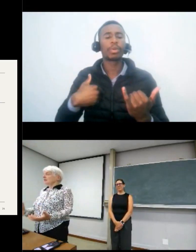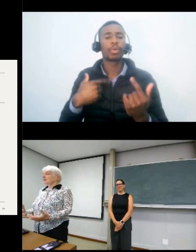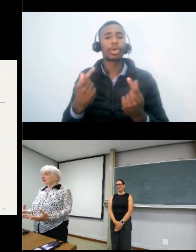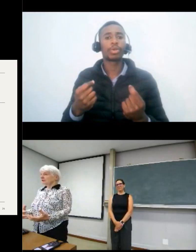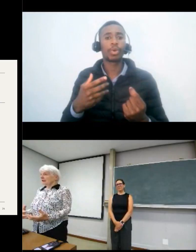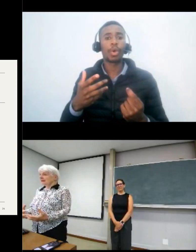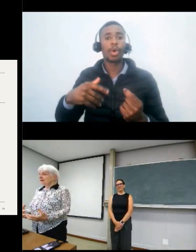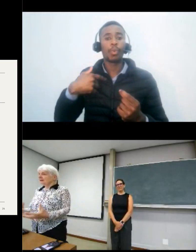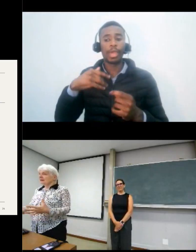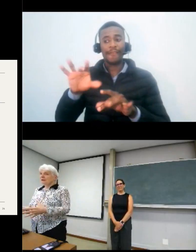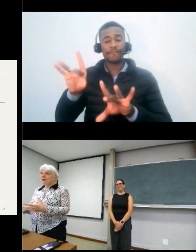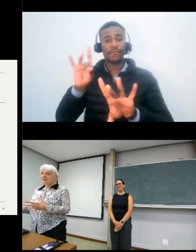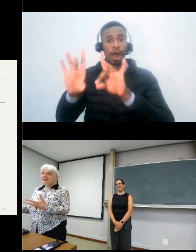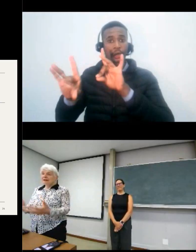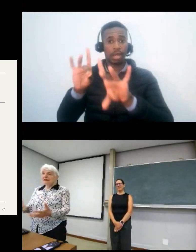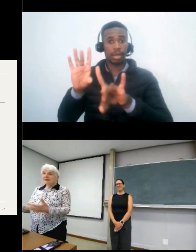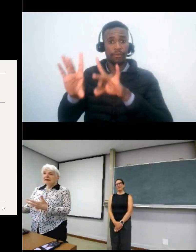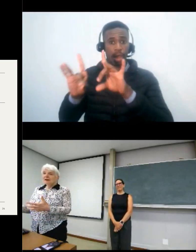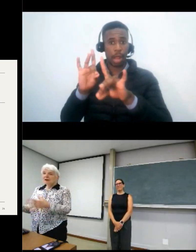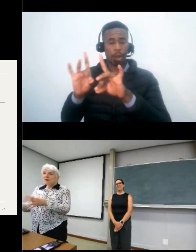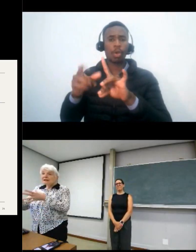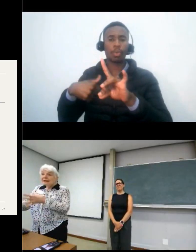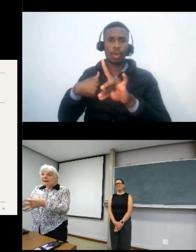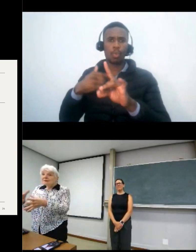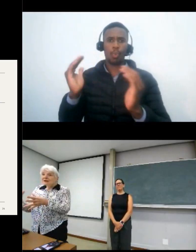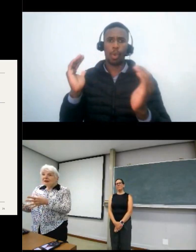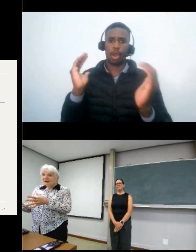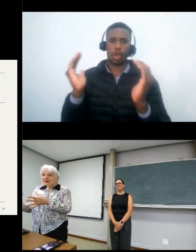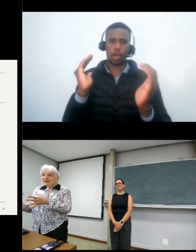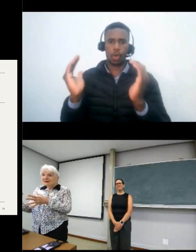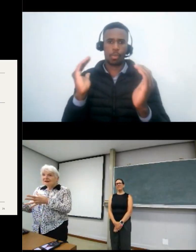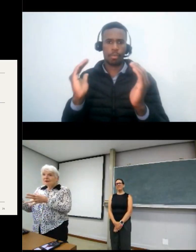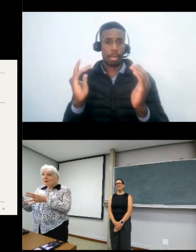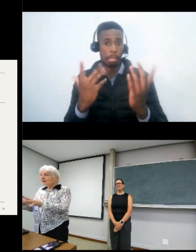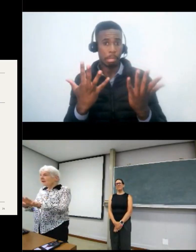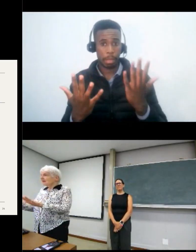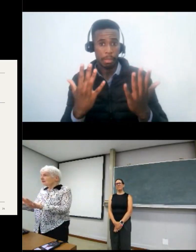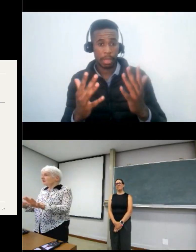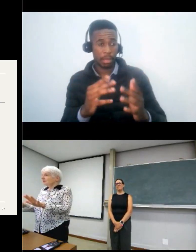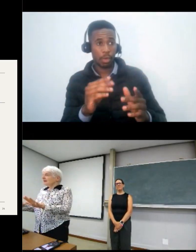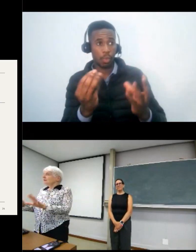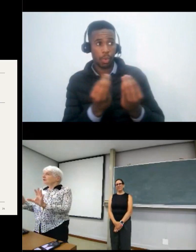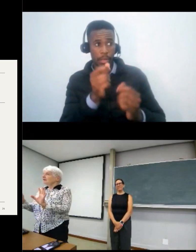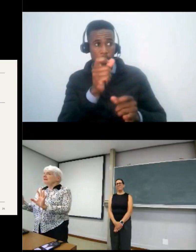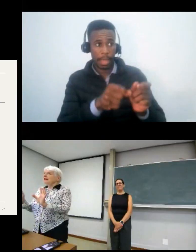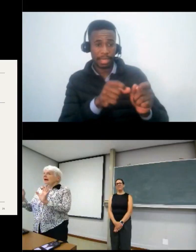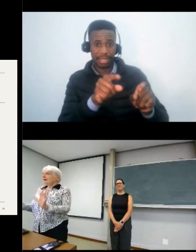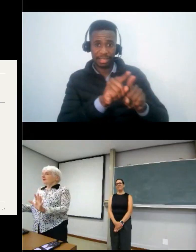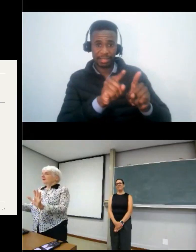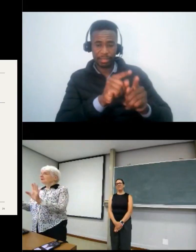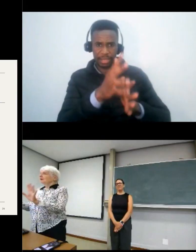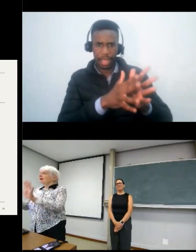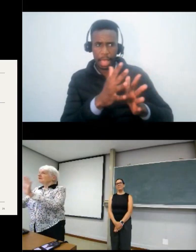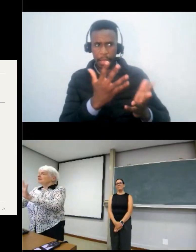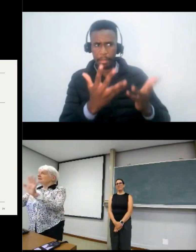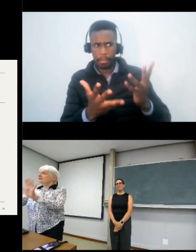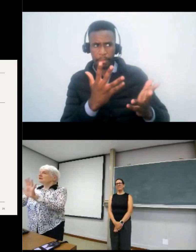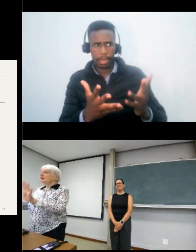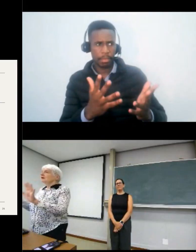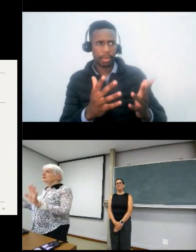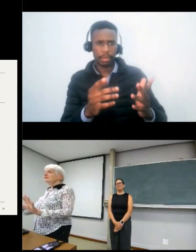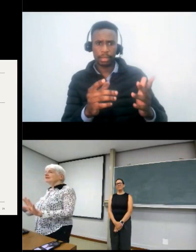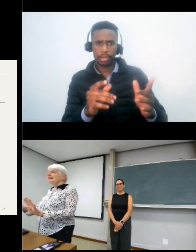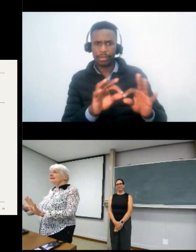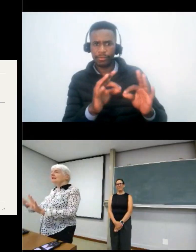narrative and conversational data to see whether it is, with the same signers, whether there's a difference there. And we're very happy that we have